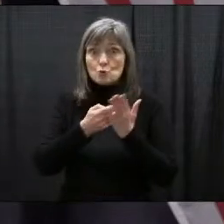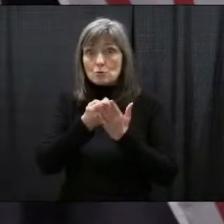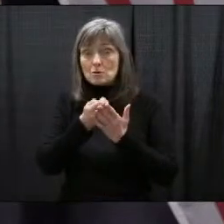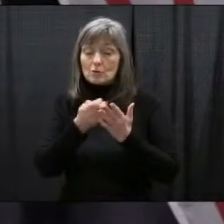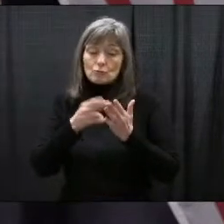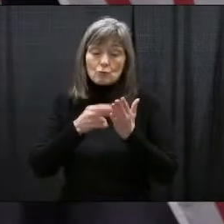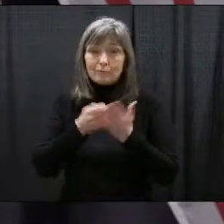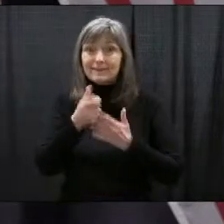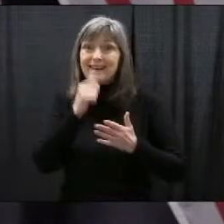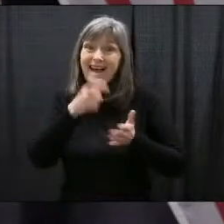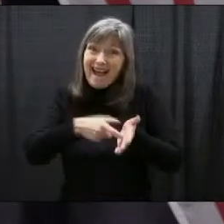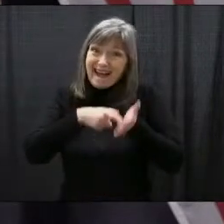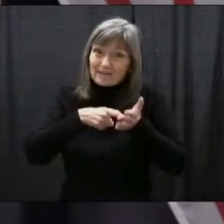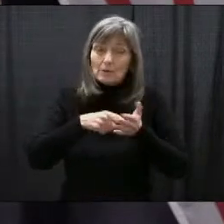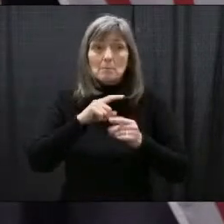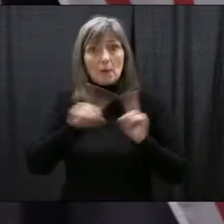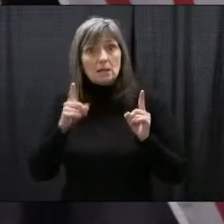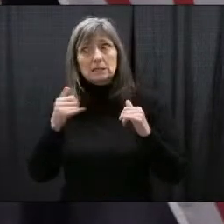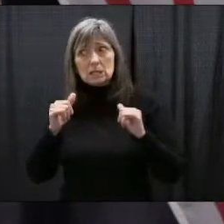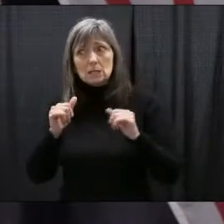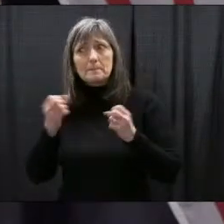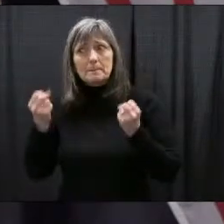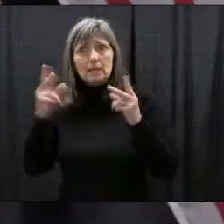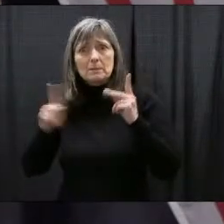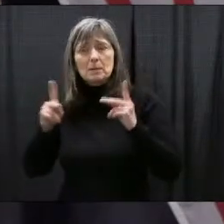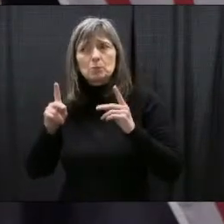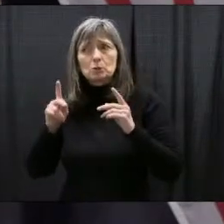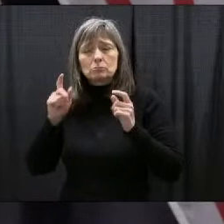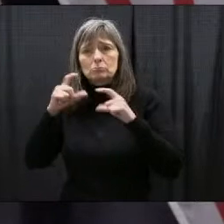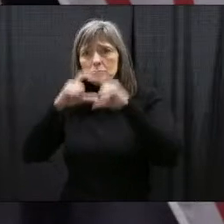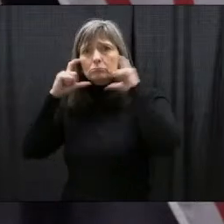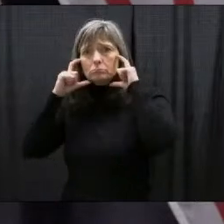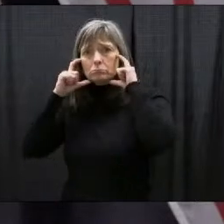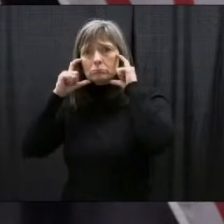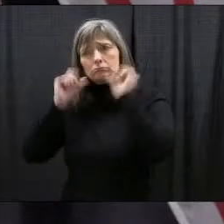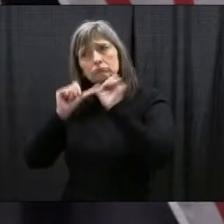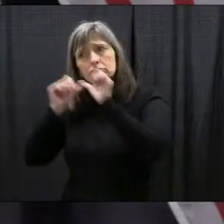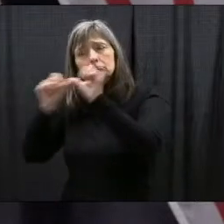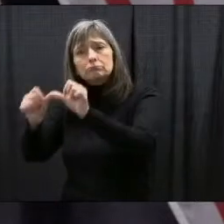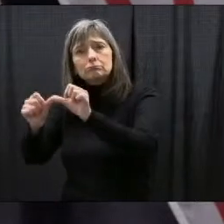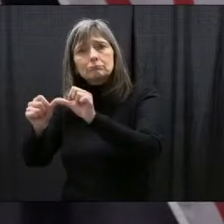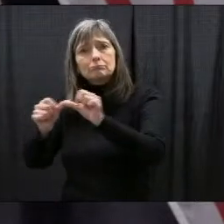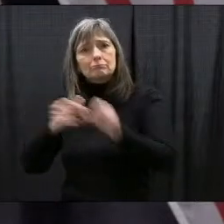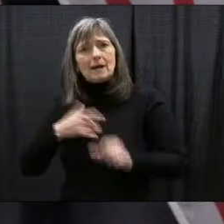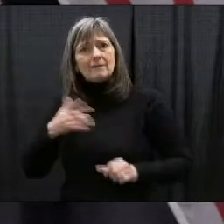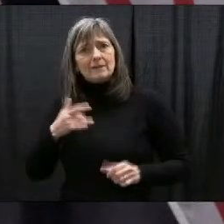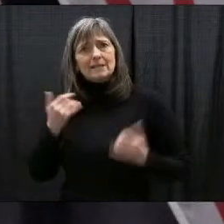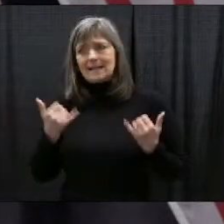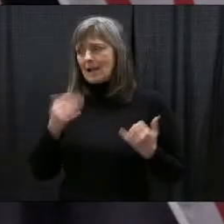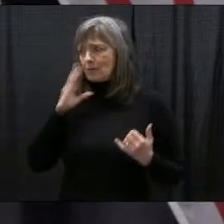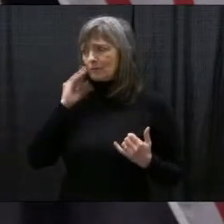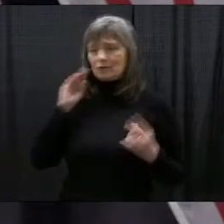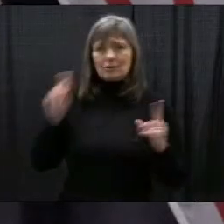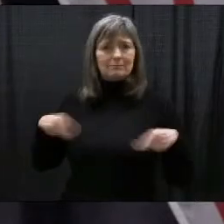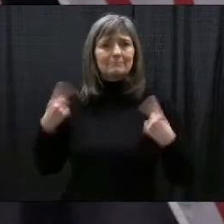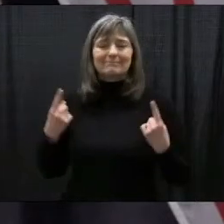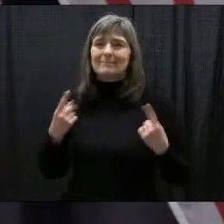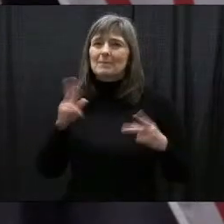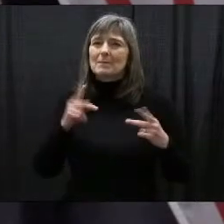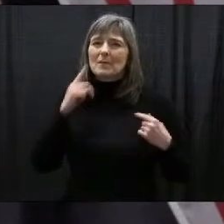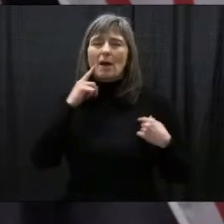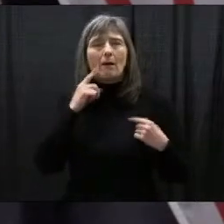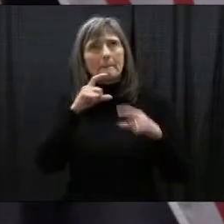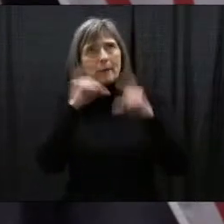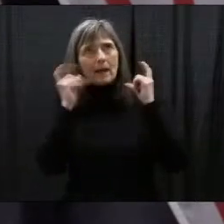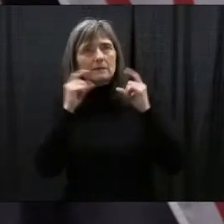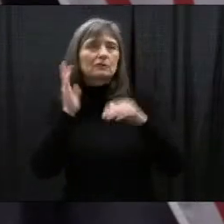good compliance with it. So I think people have sort of changed the way they think about masking right now. And what we thought initially, people